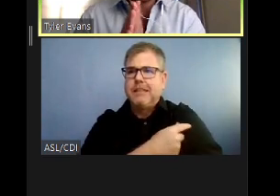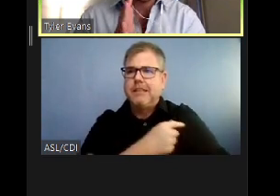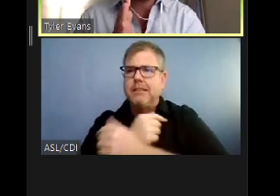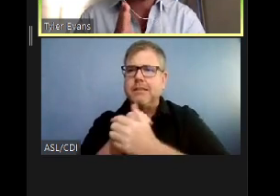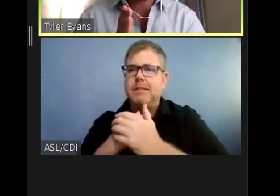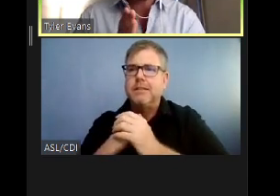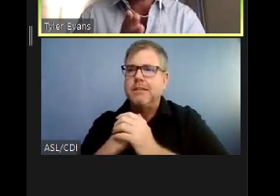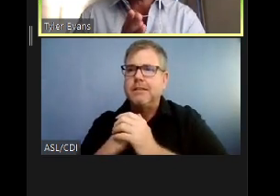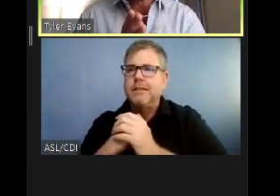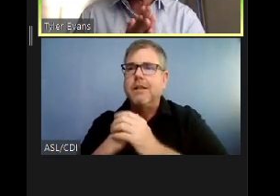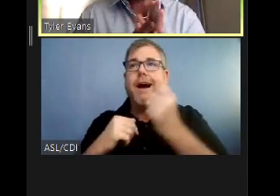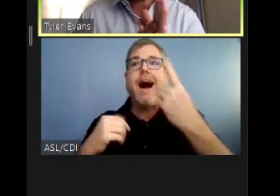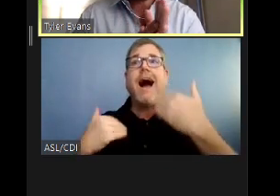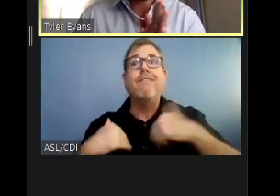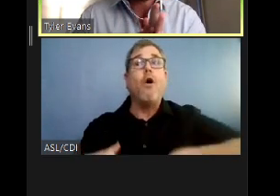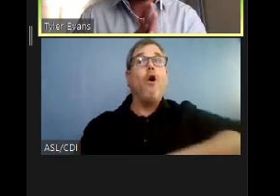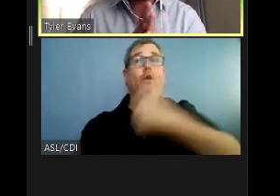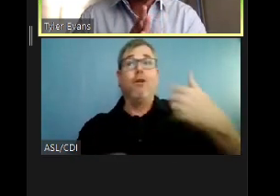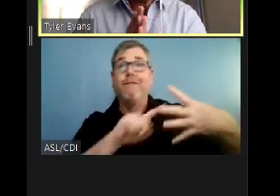it. Next slide, please.